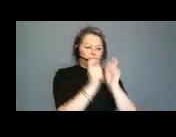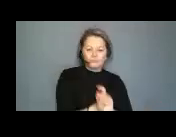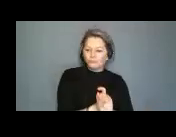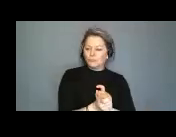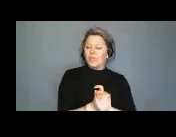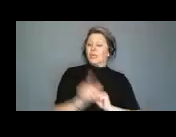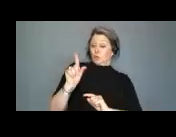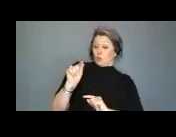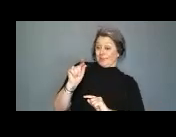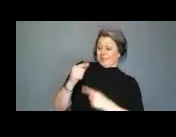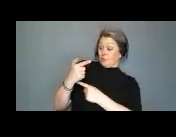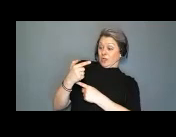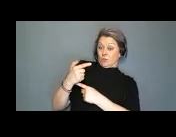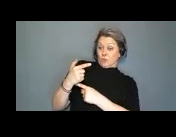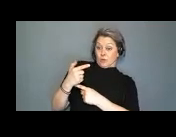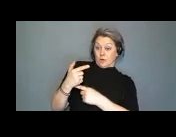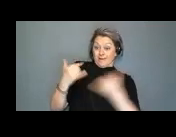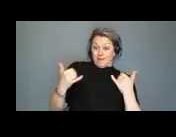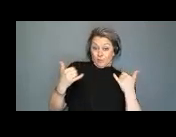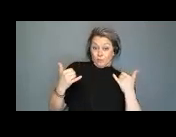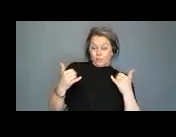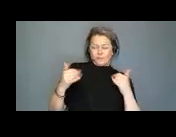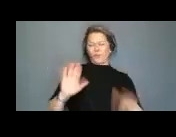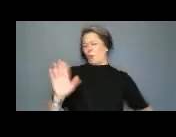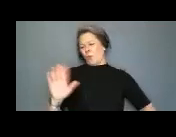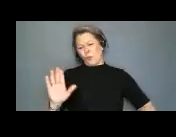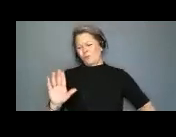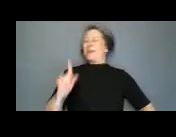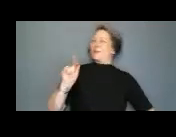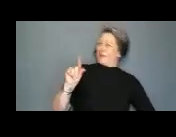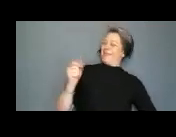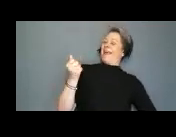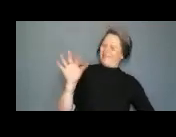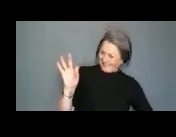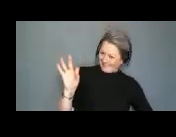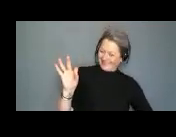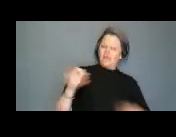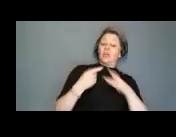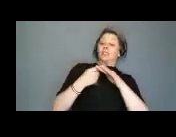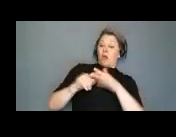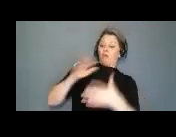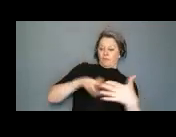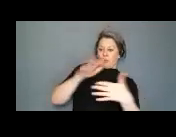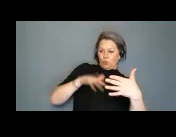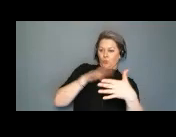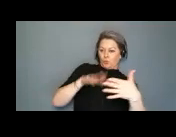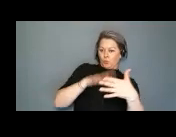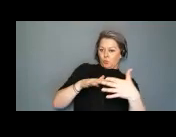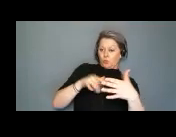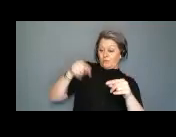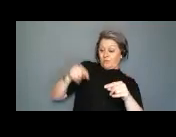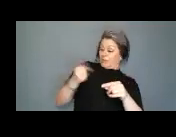2021, we started that, in 2019, we started that review. And that's been